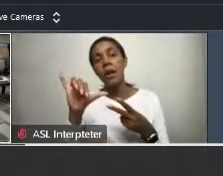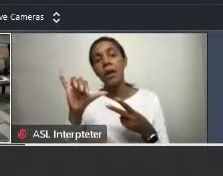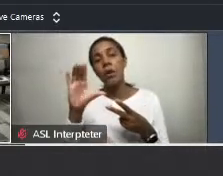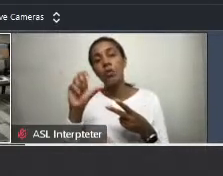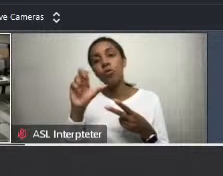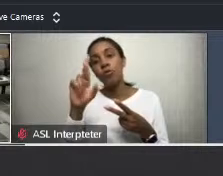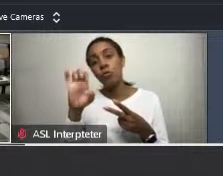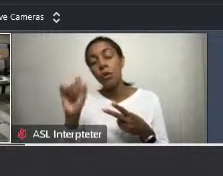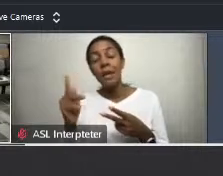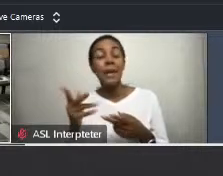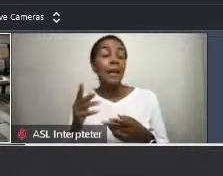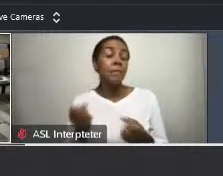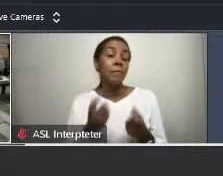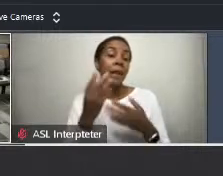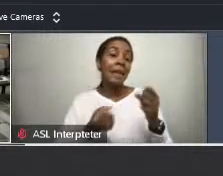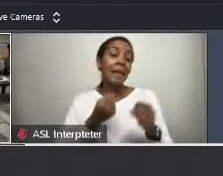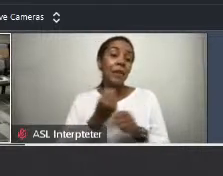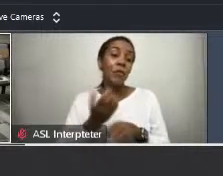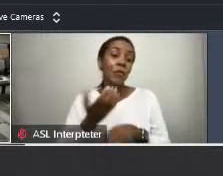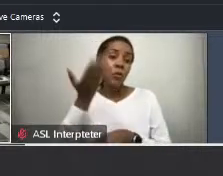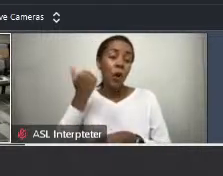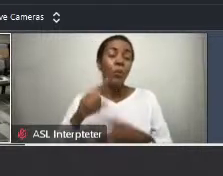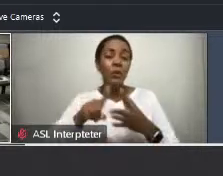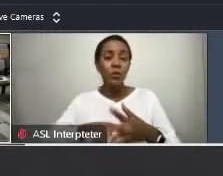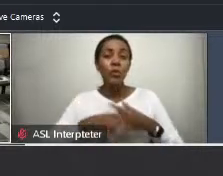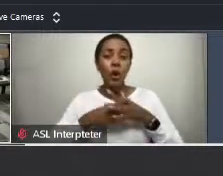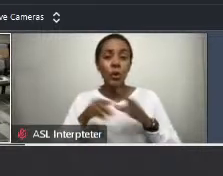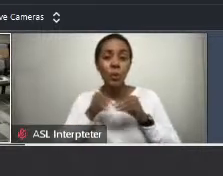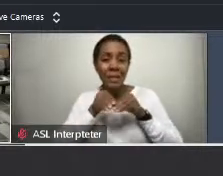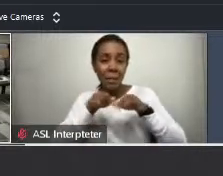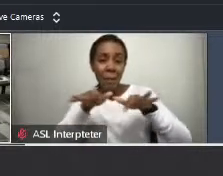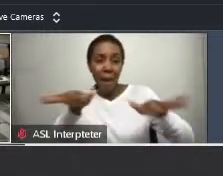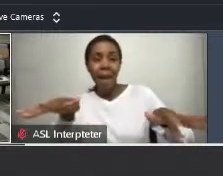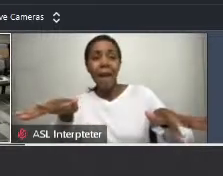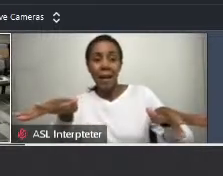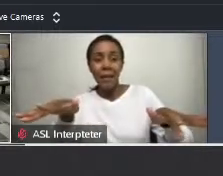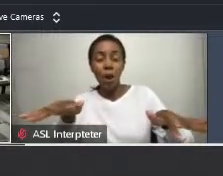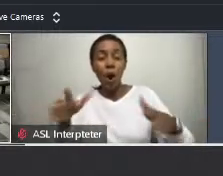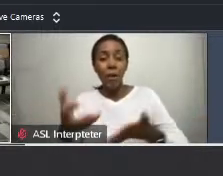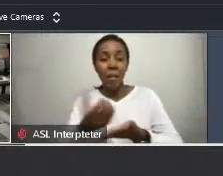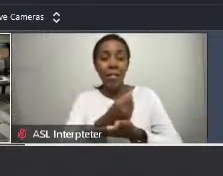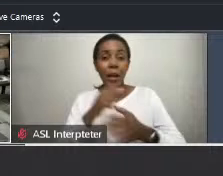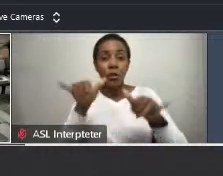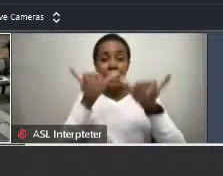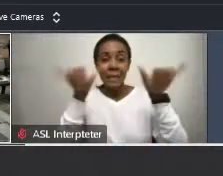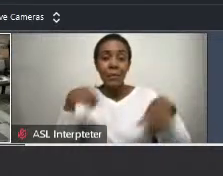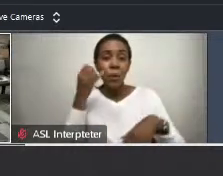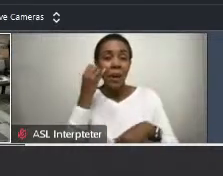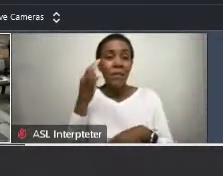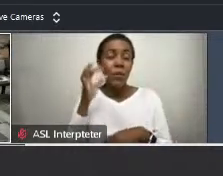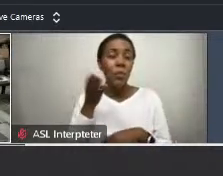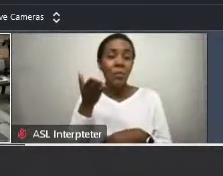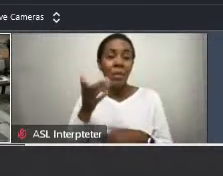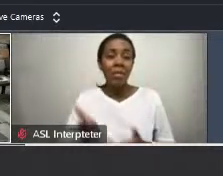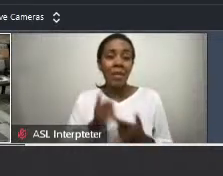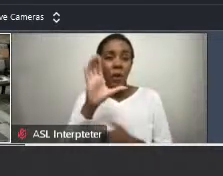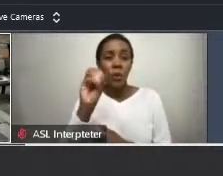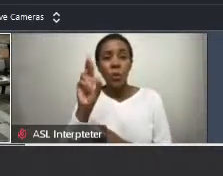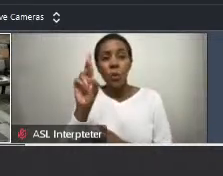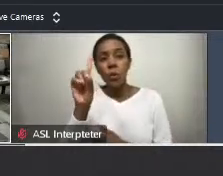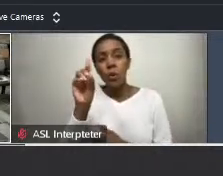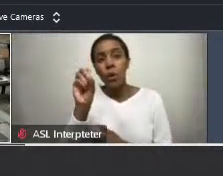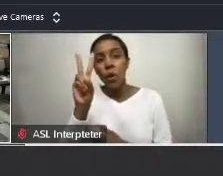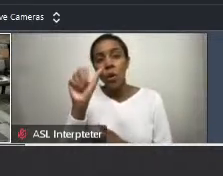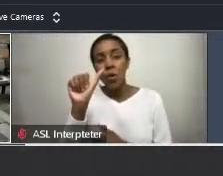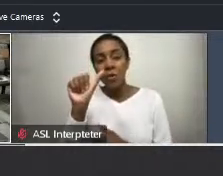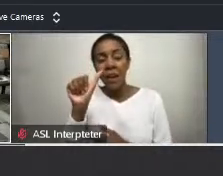started to expand our collection system out into the area called Graves Creek and Mary's Creek. So if you're in Cordova, the east of Cordova,